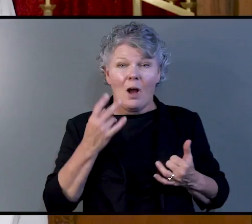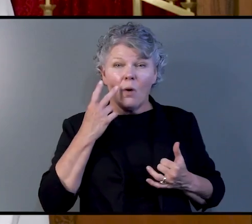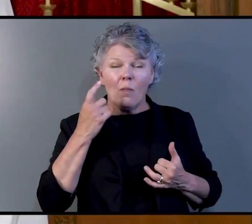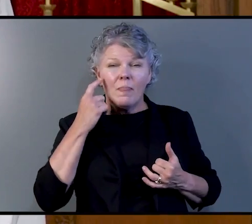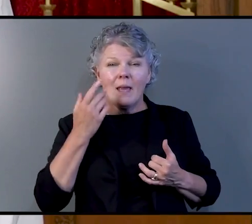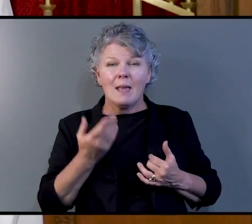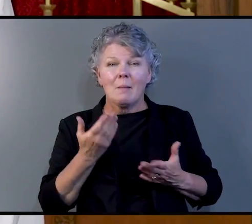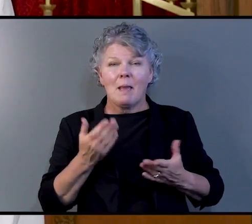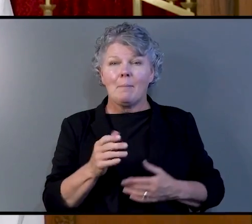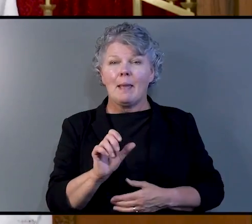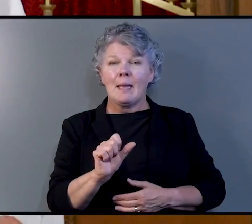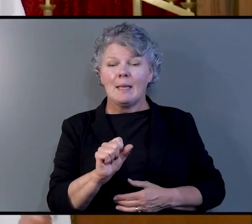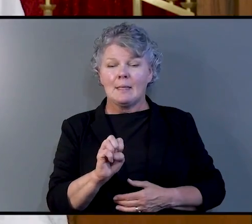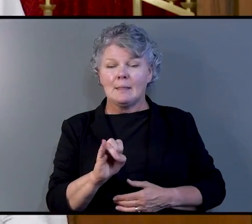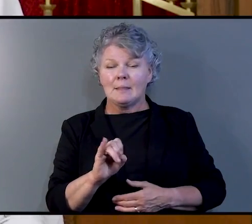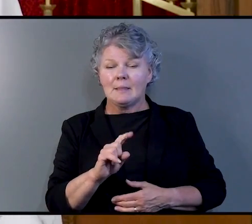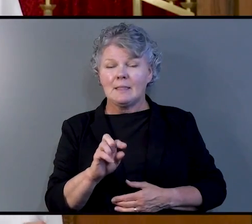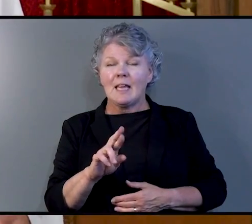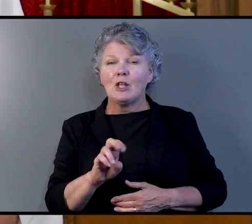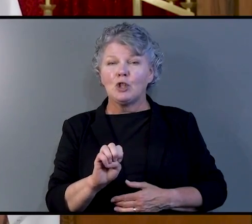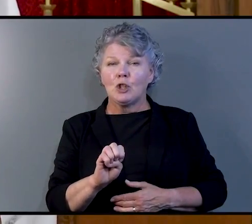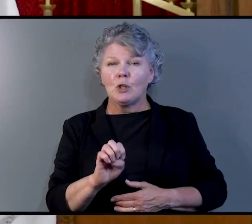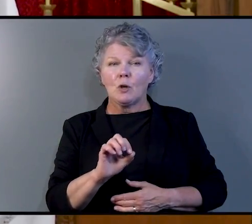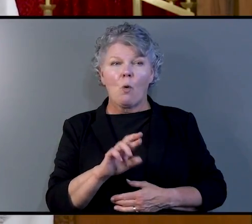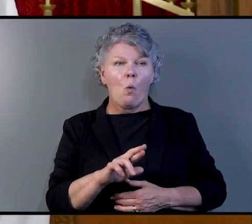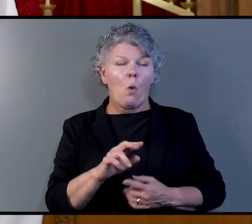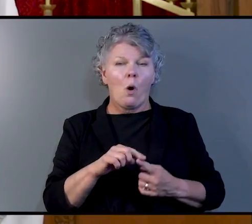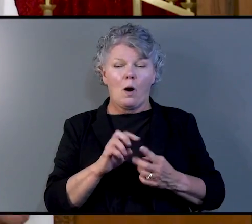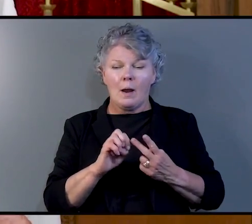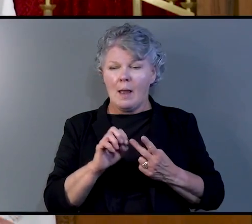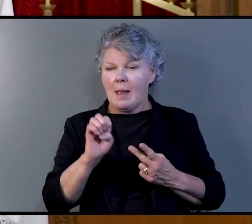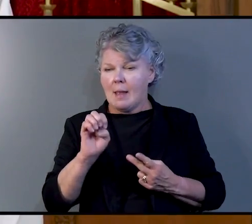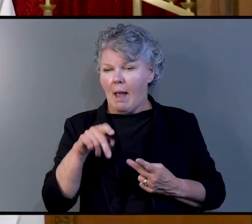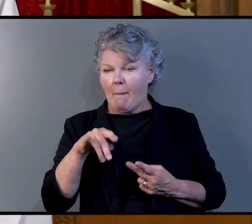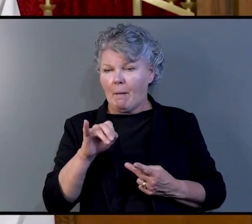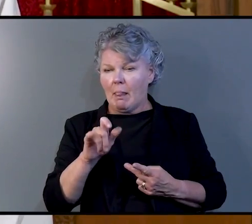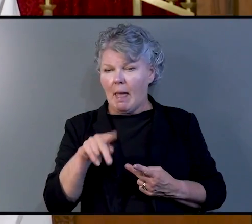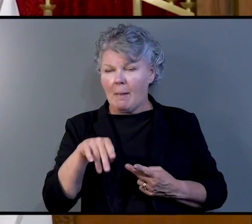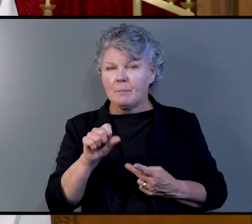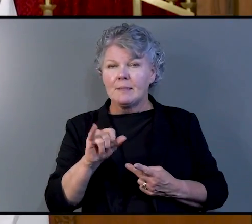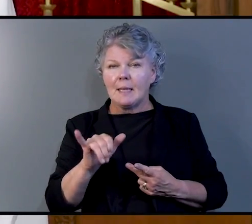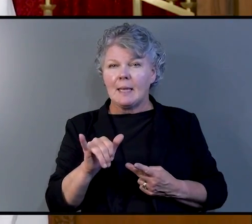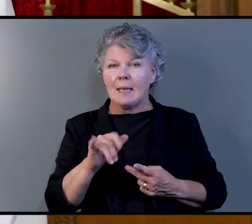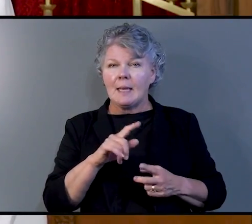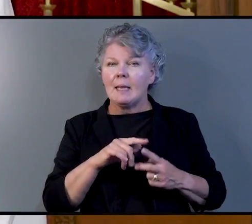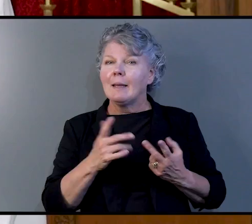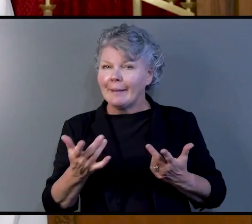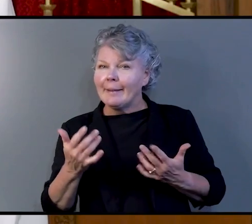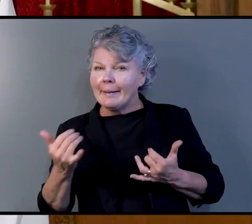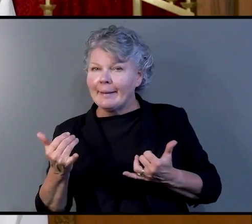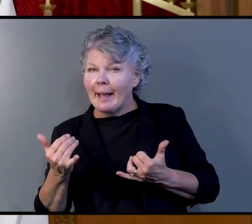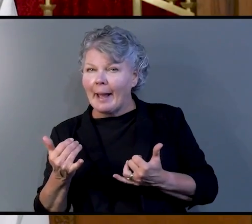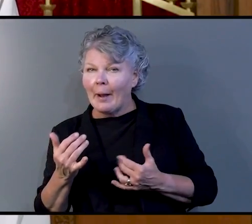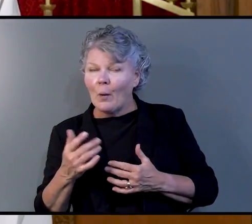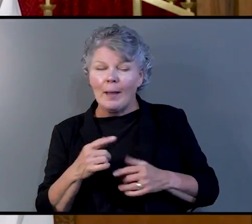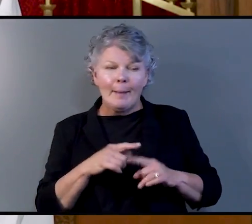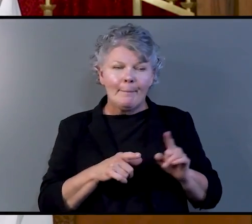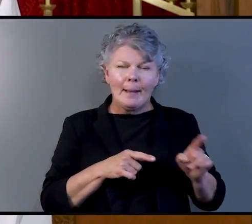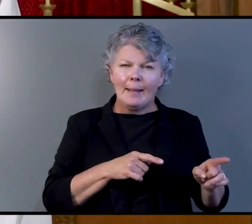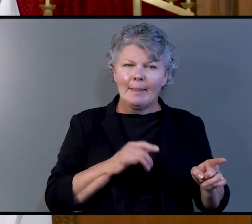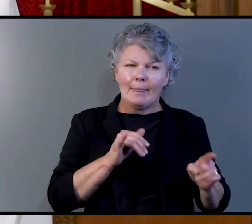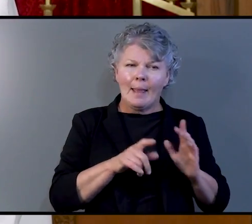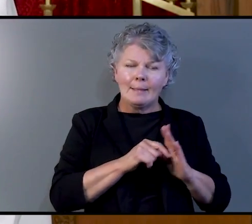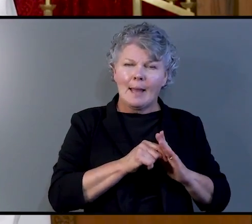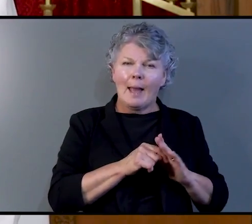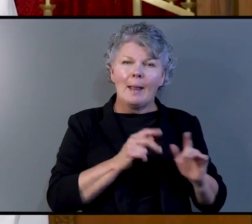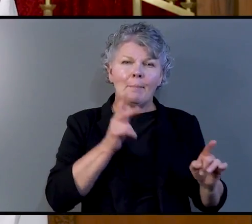of a seizure, or maybe the young man shows signs of epilepsy, but the demon does not stop there. It tries to take